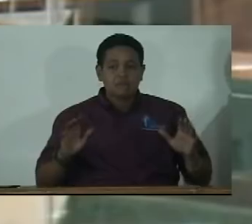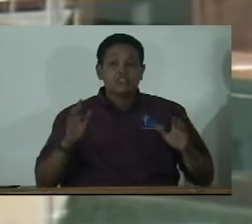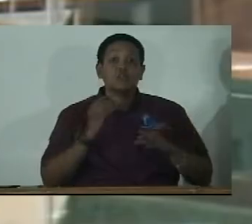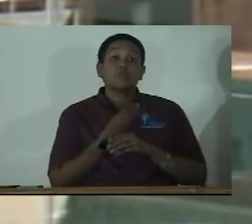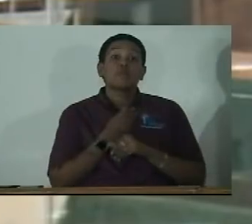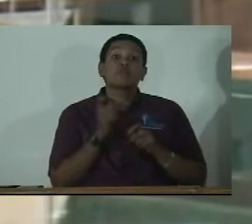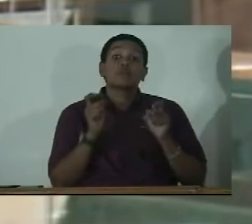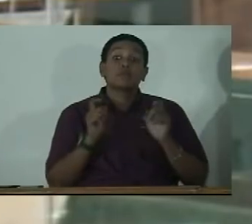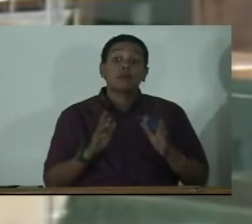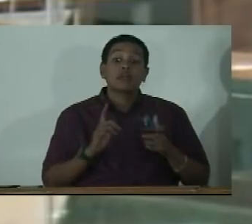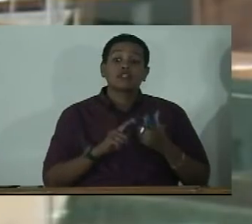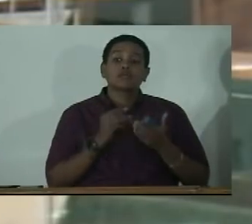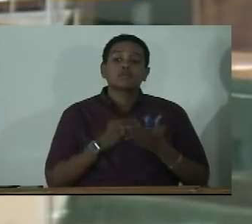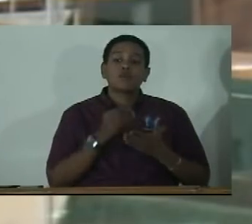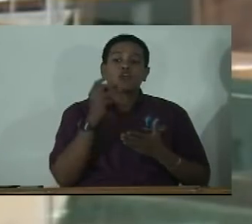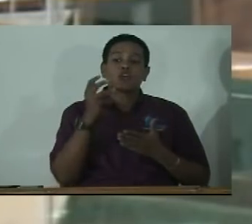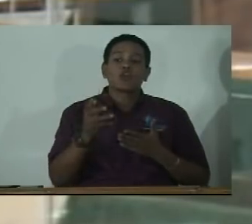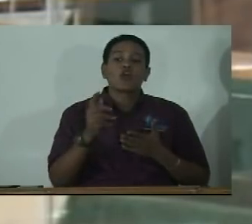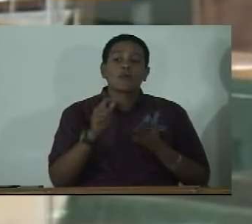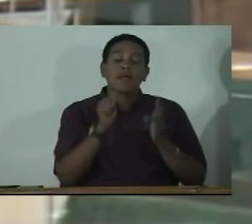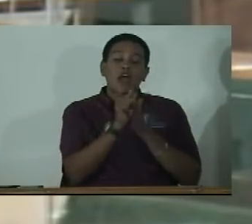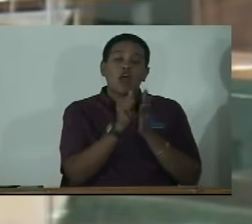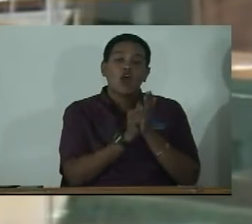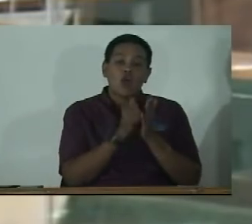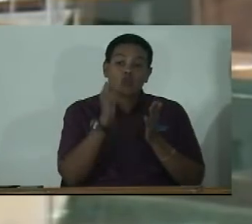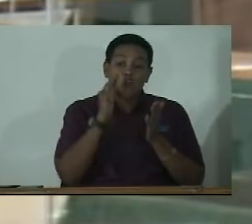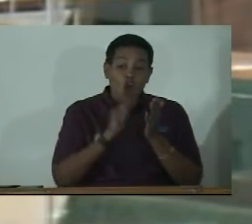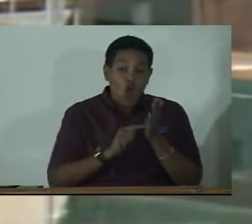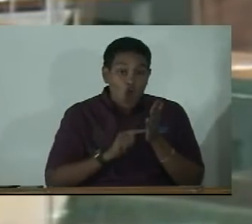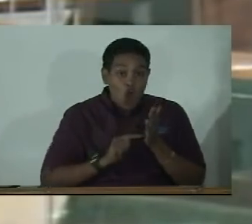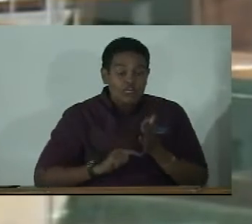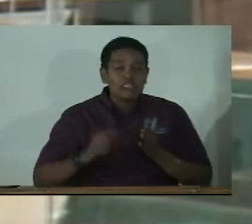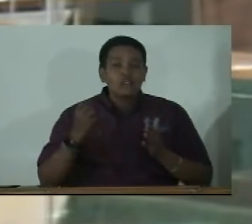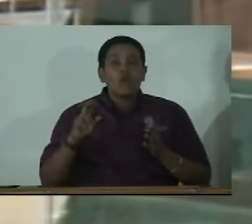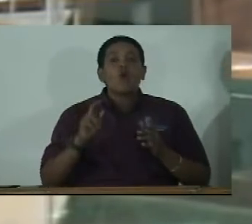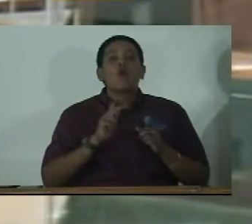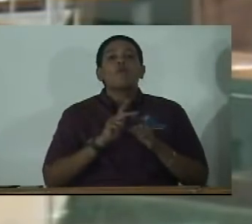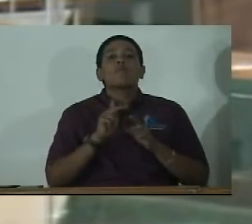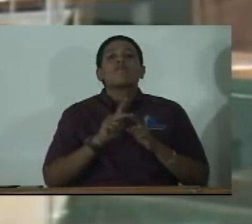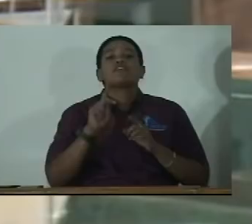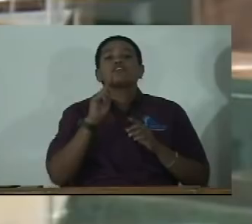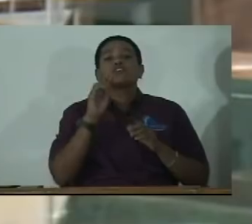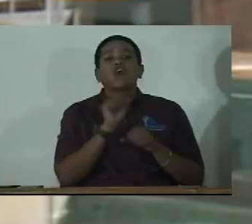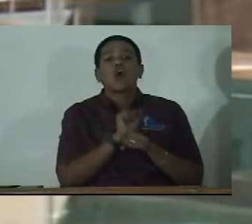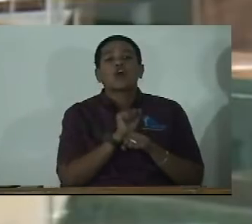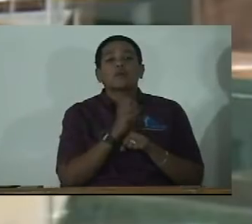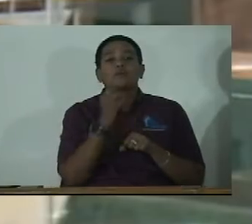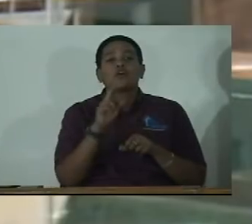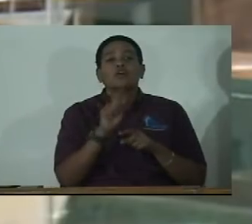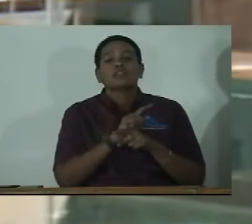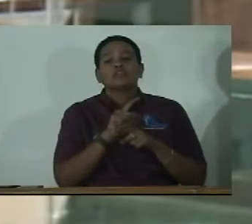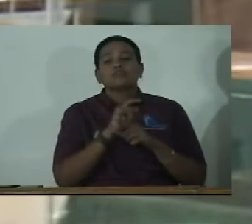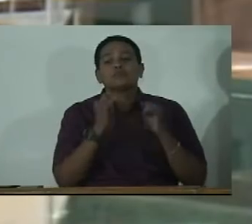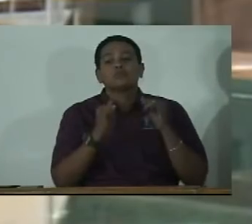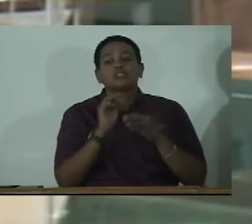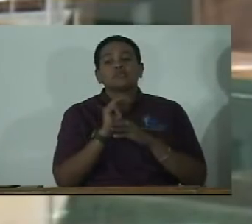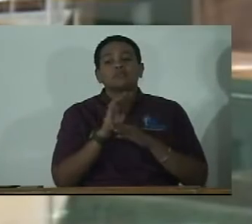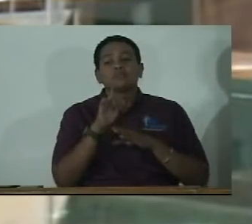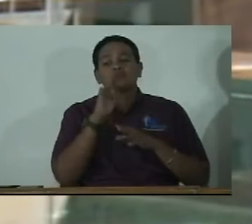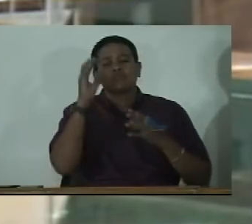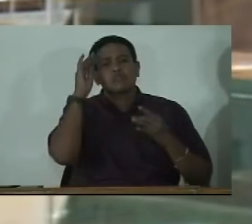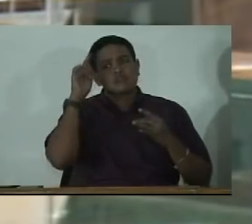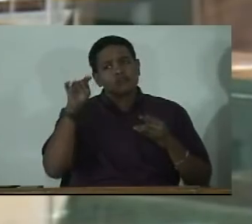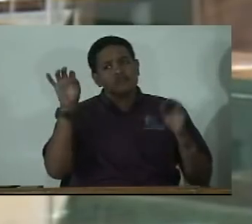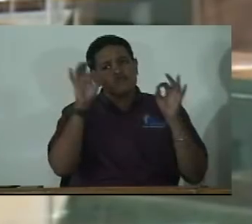management, procurement, accounting, auditing, or a profession, occupation, or discipline which the minister considers